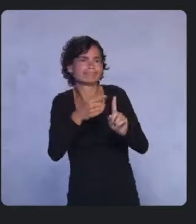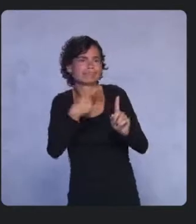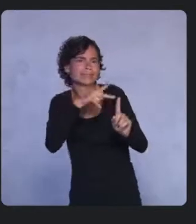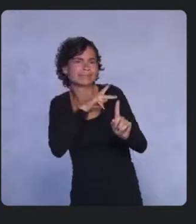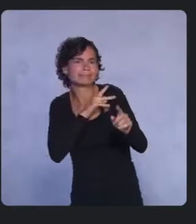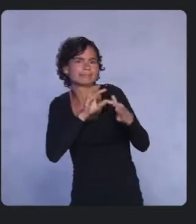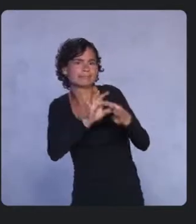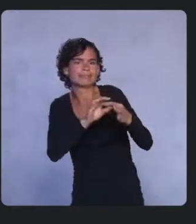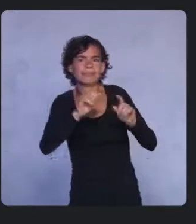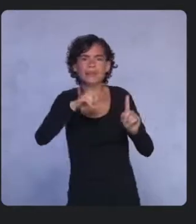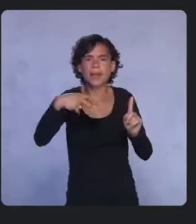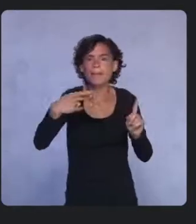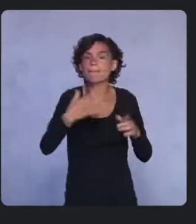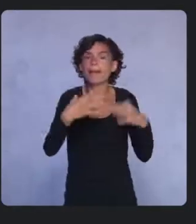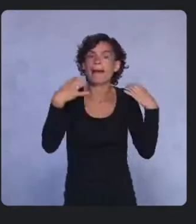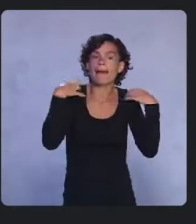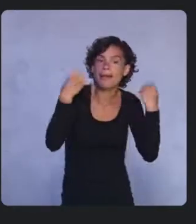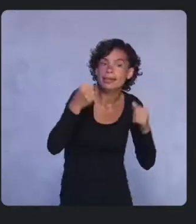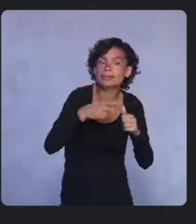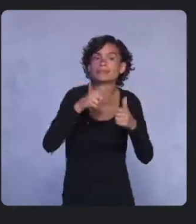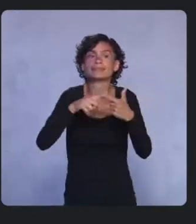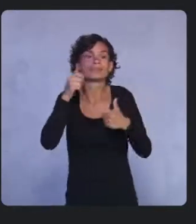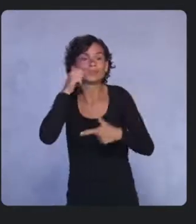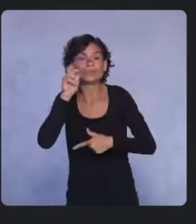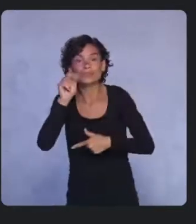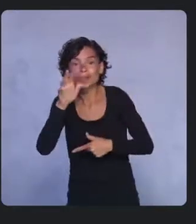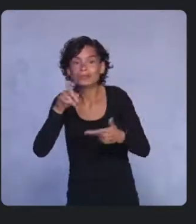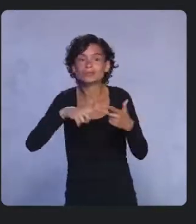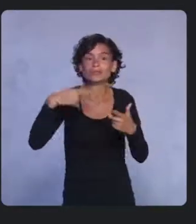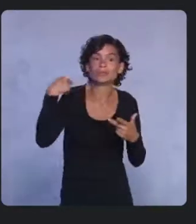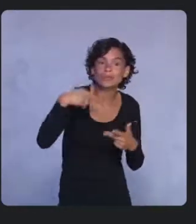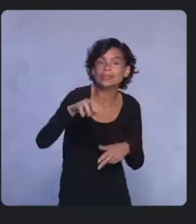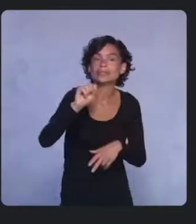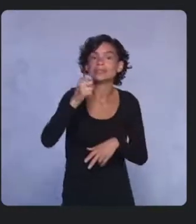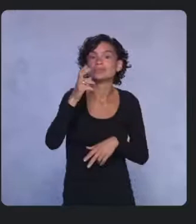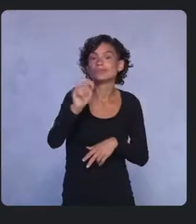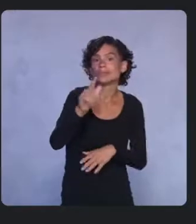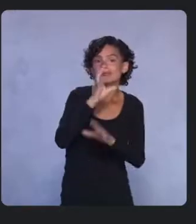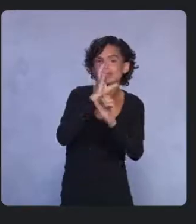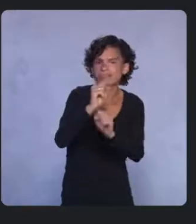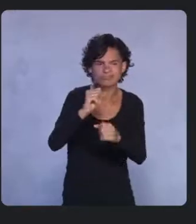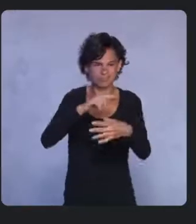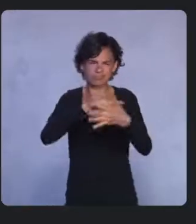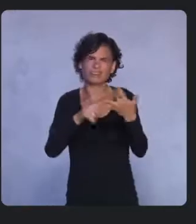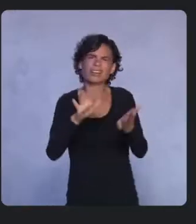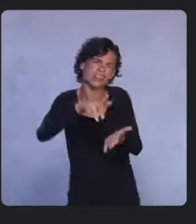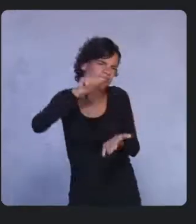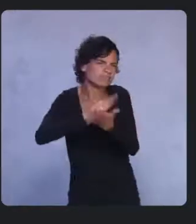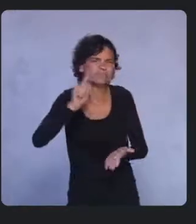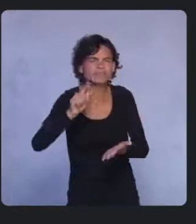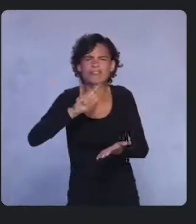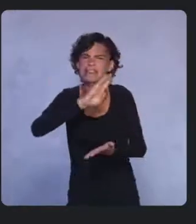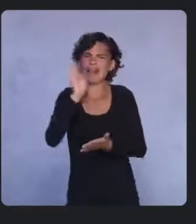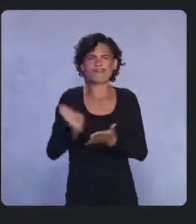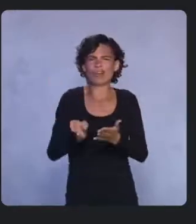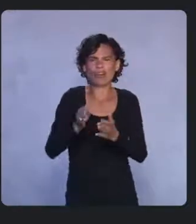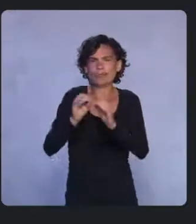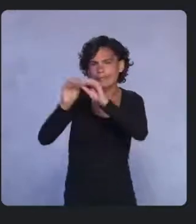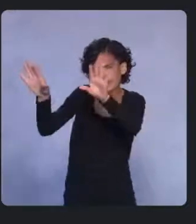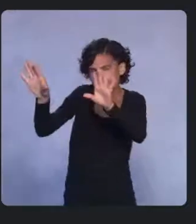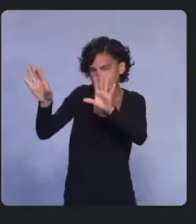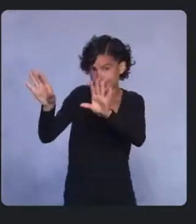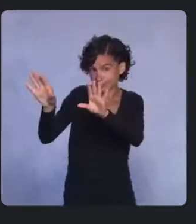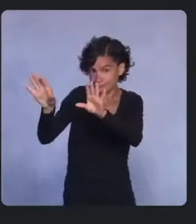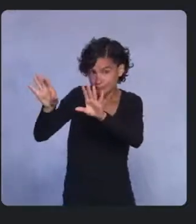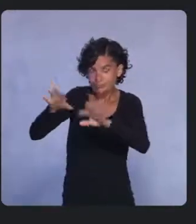race, religion, or sexual orientation. It's simply off limits. And while we've always believed